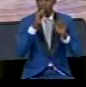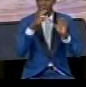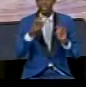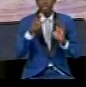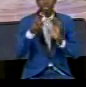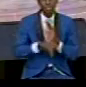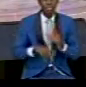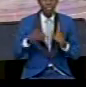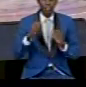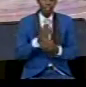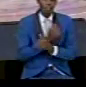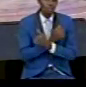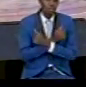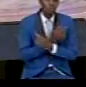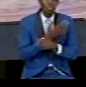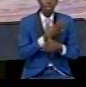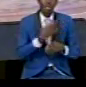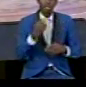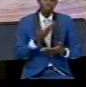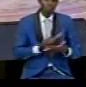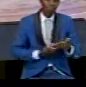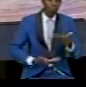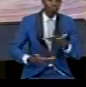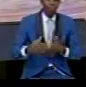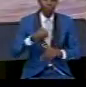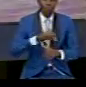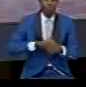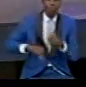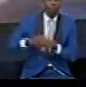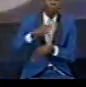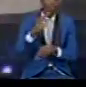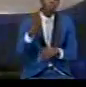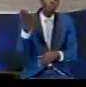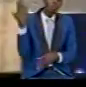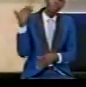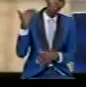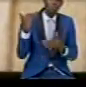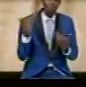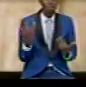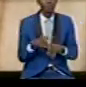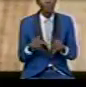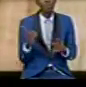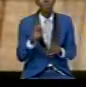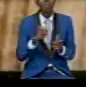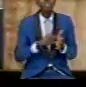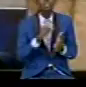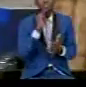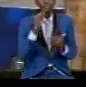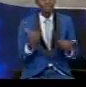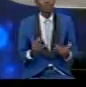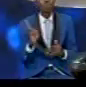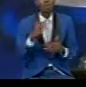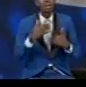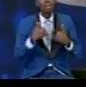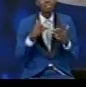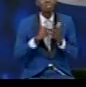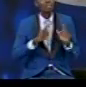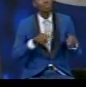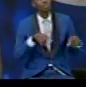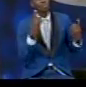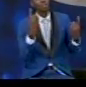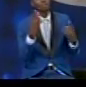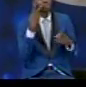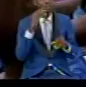affection, and the fellowship and the intimacy in the past. Where is that now? Where has that gone? Jeremiah